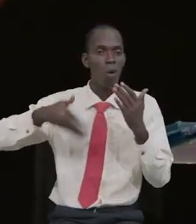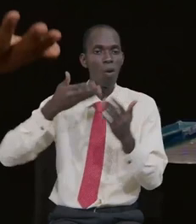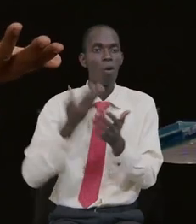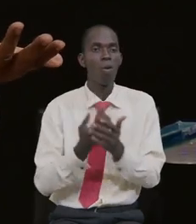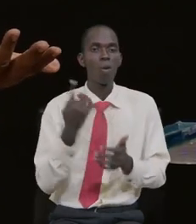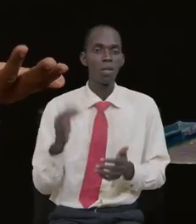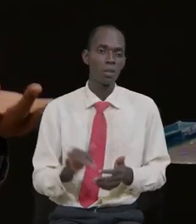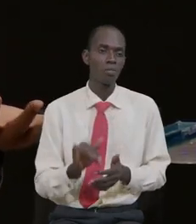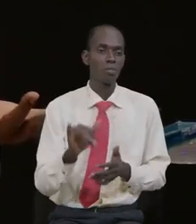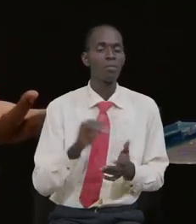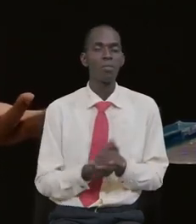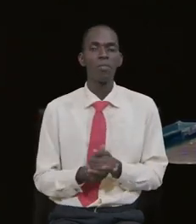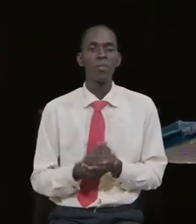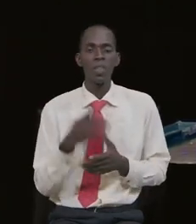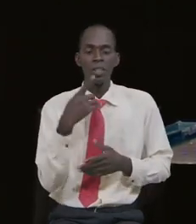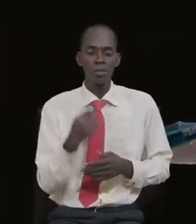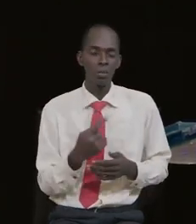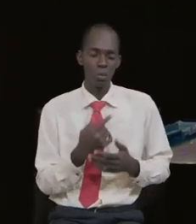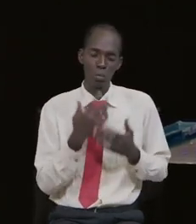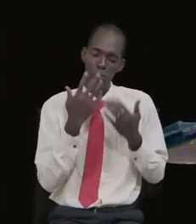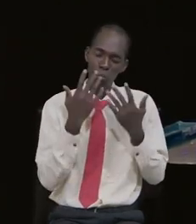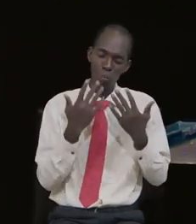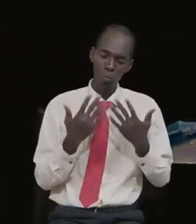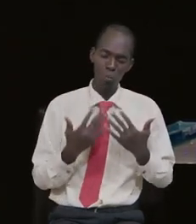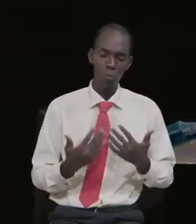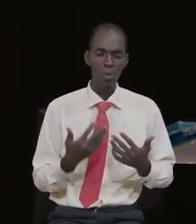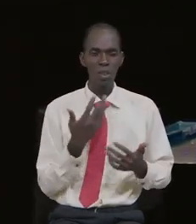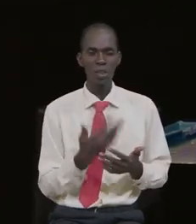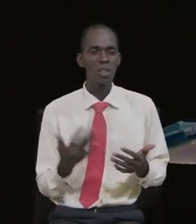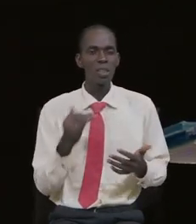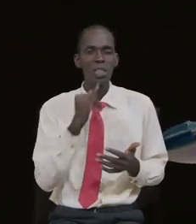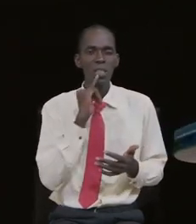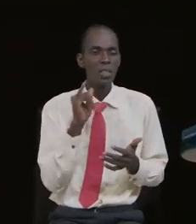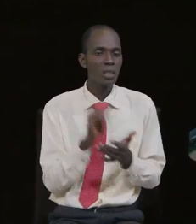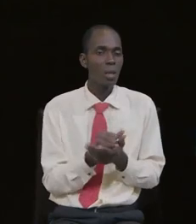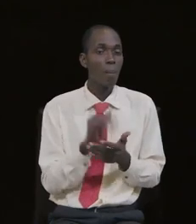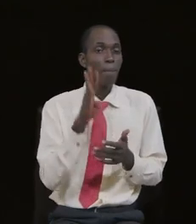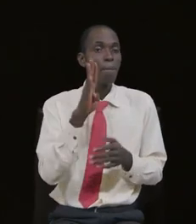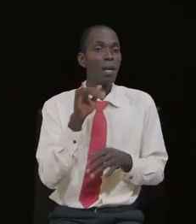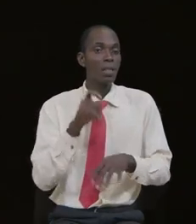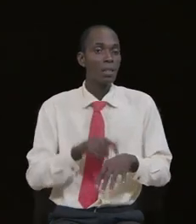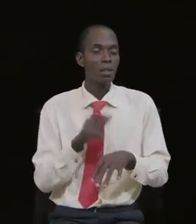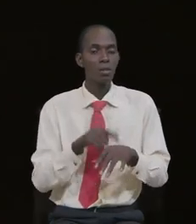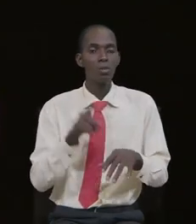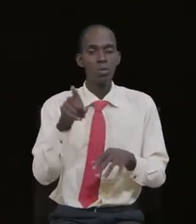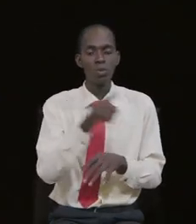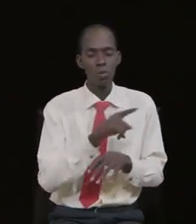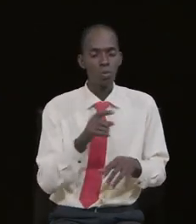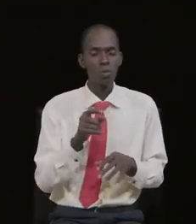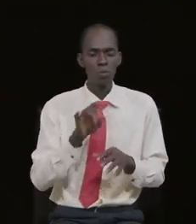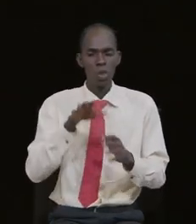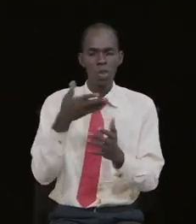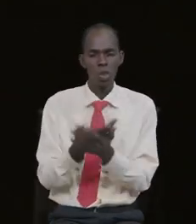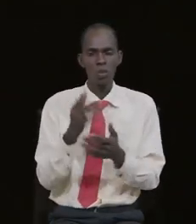The pity is, Nebuchadnezzar, by the time you come to chapter 4, after